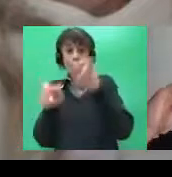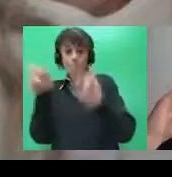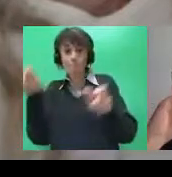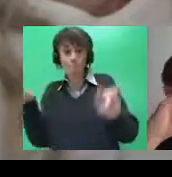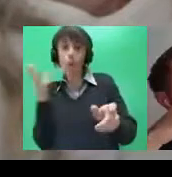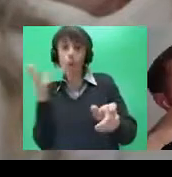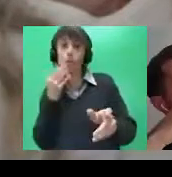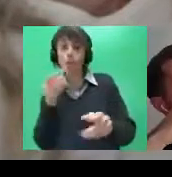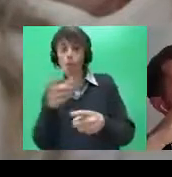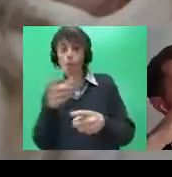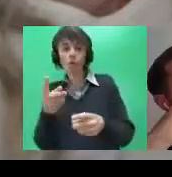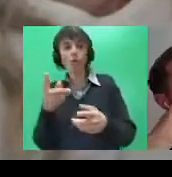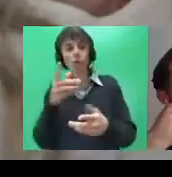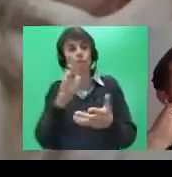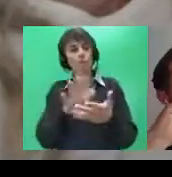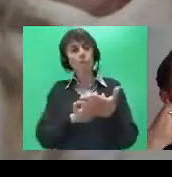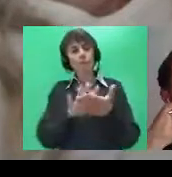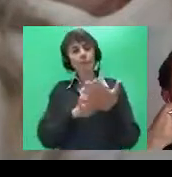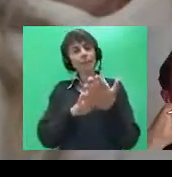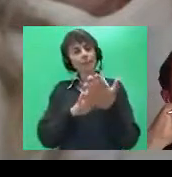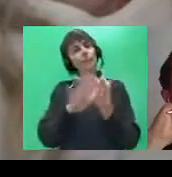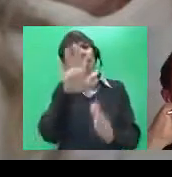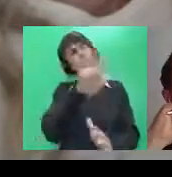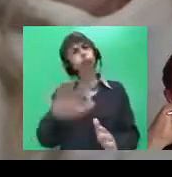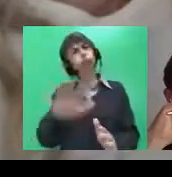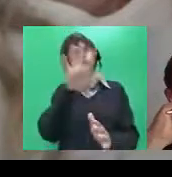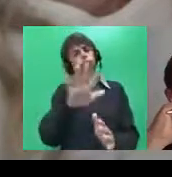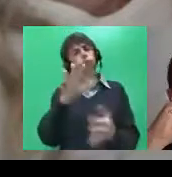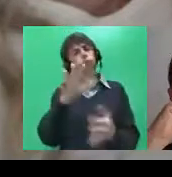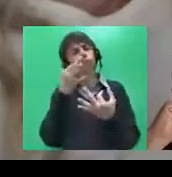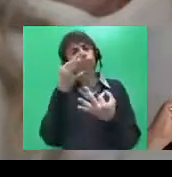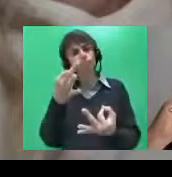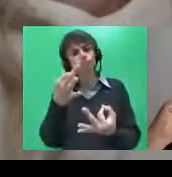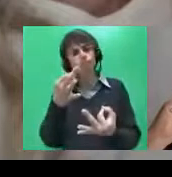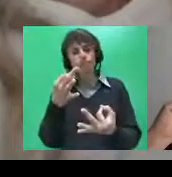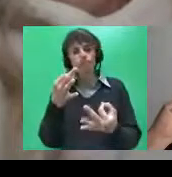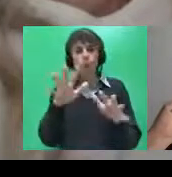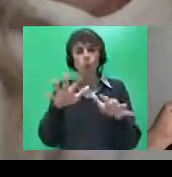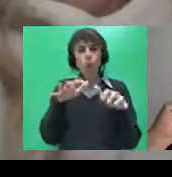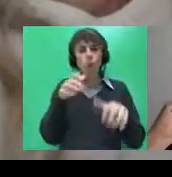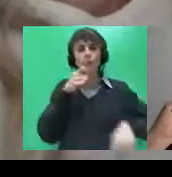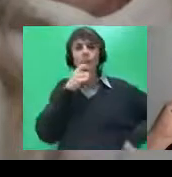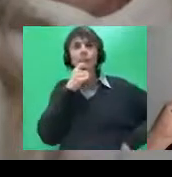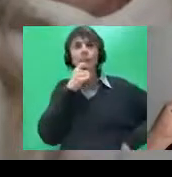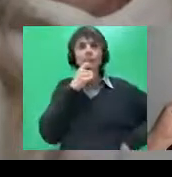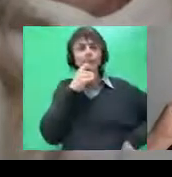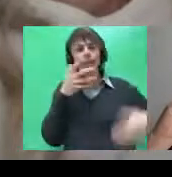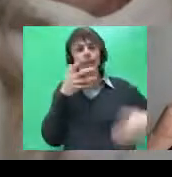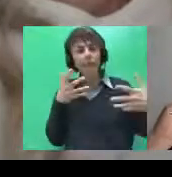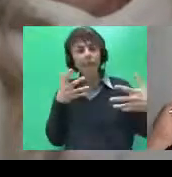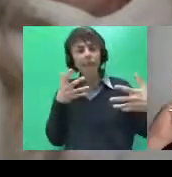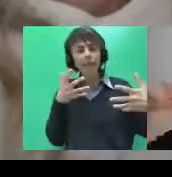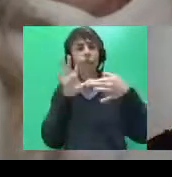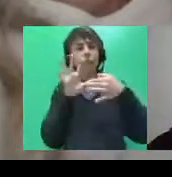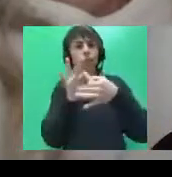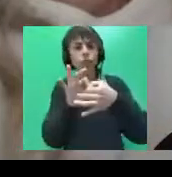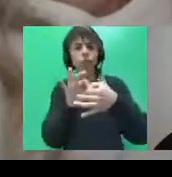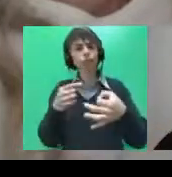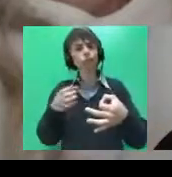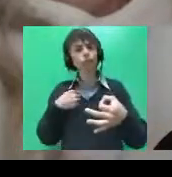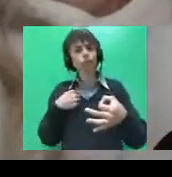there really broadened the appeal to audiences who are more likely to be experiencing the adverse effects of